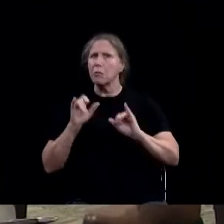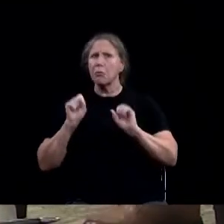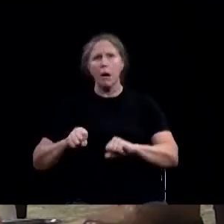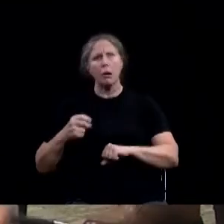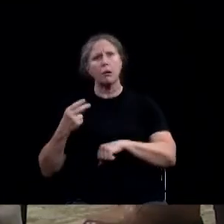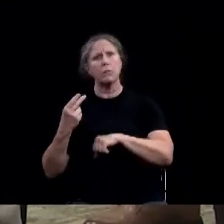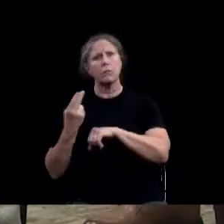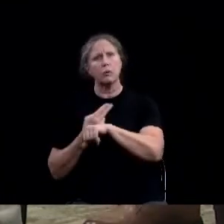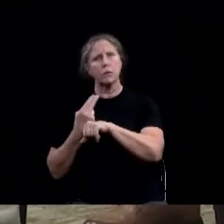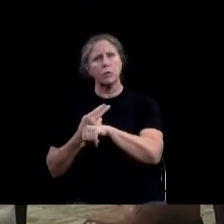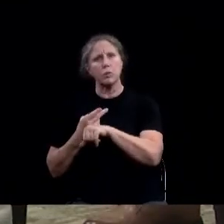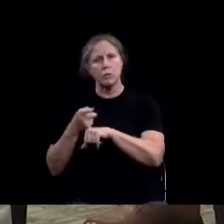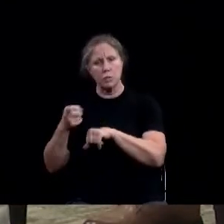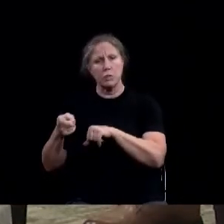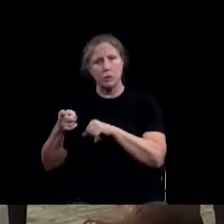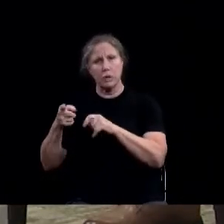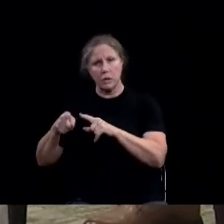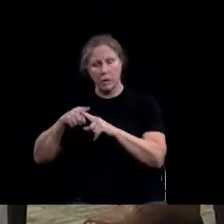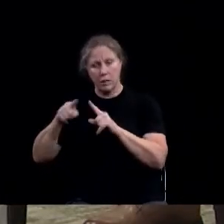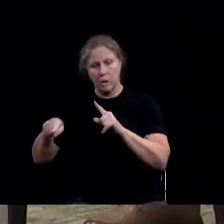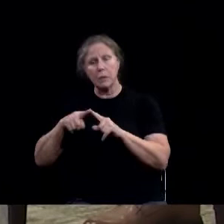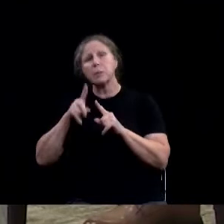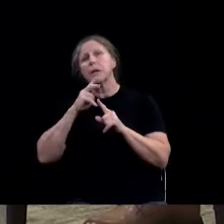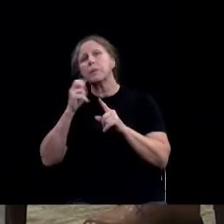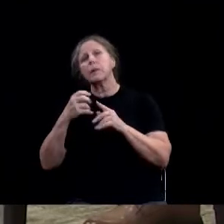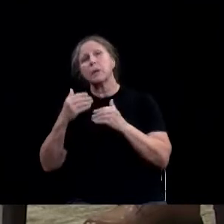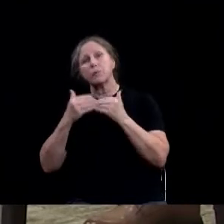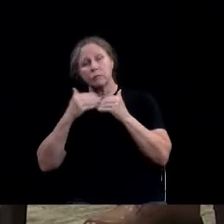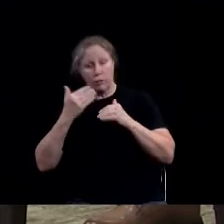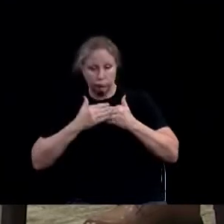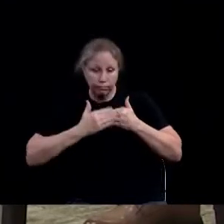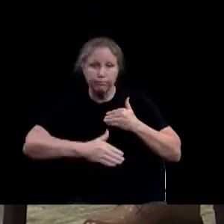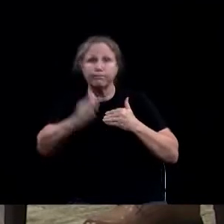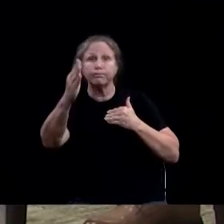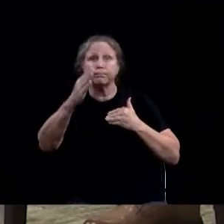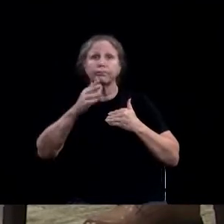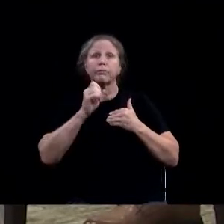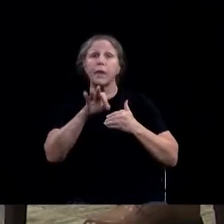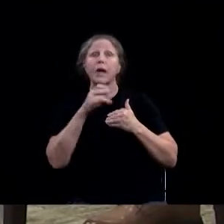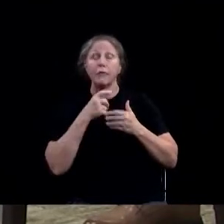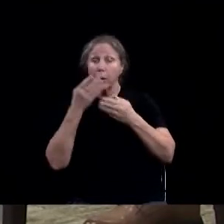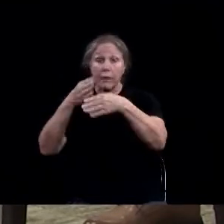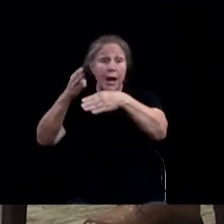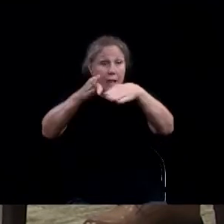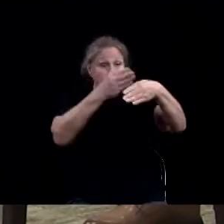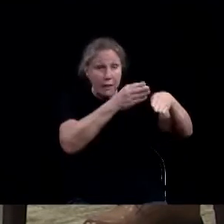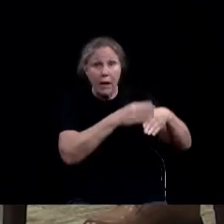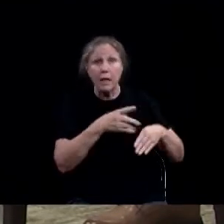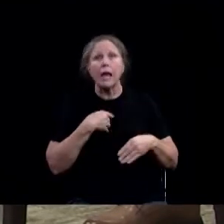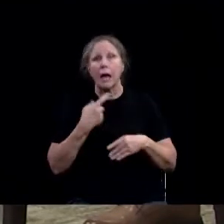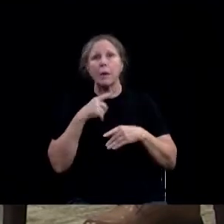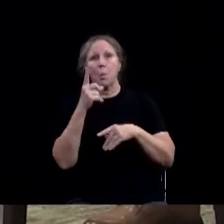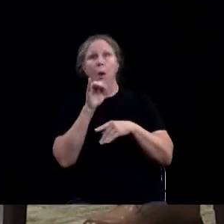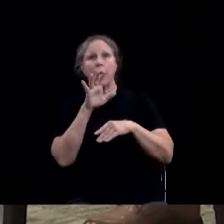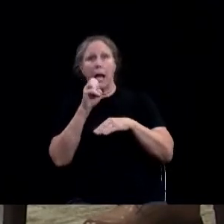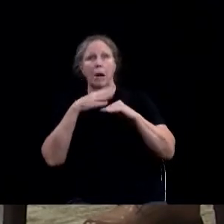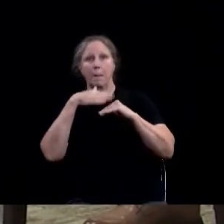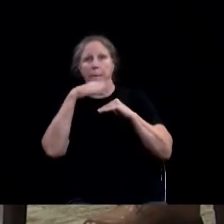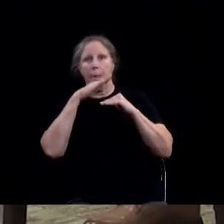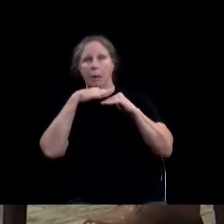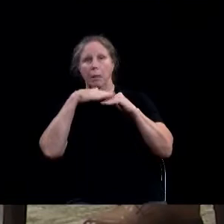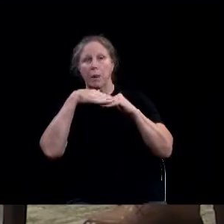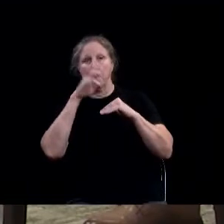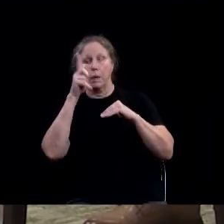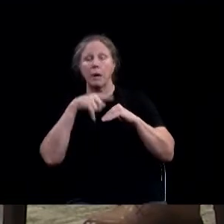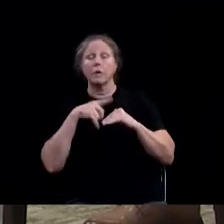moving forward. If you were subdividing, you would have to have at least an acre. So all the existing lots and tracts under an acre will still be able to